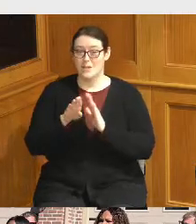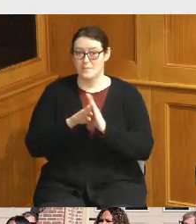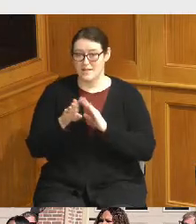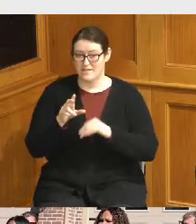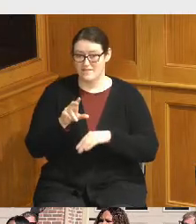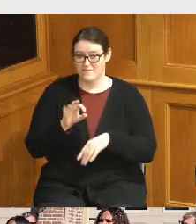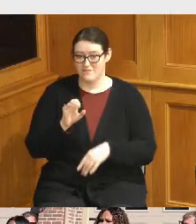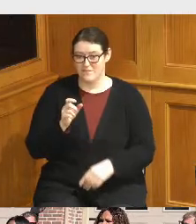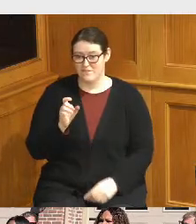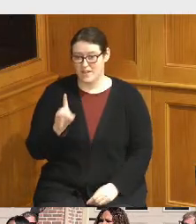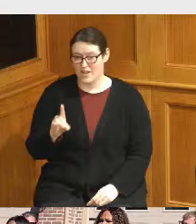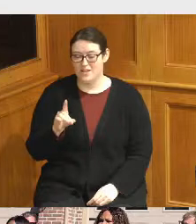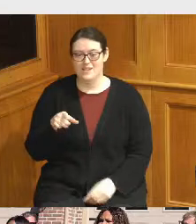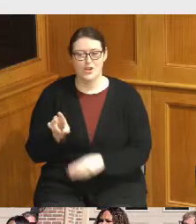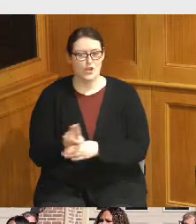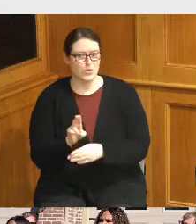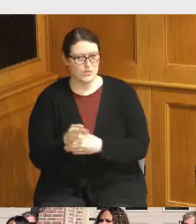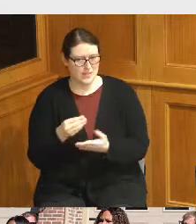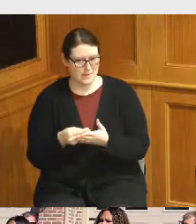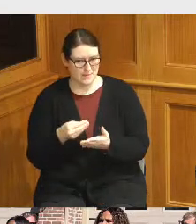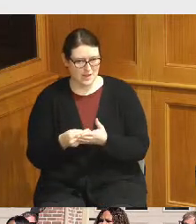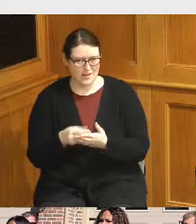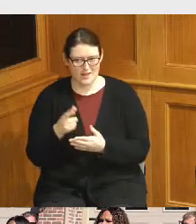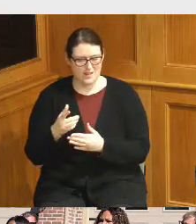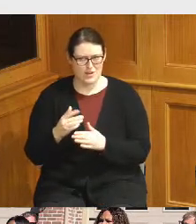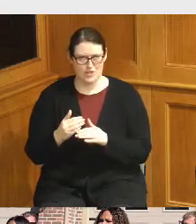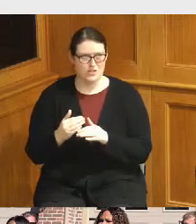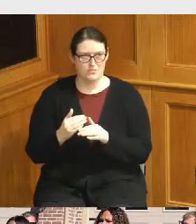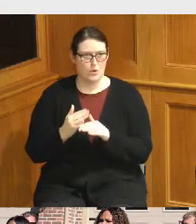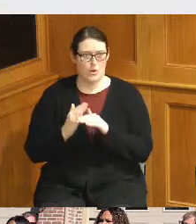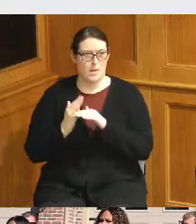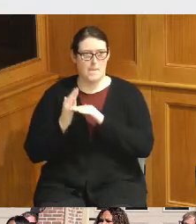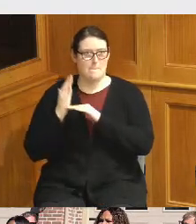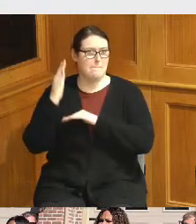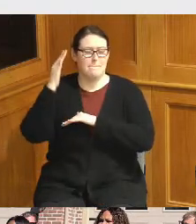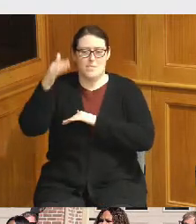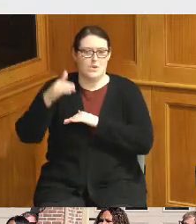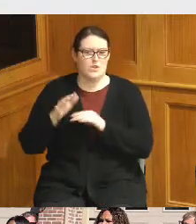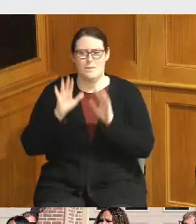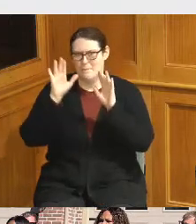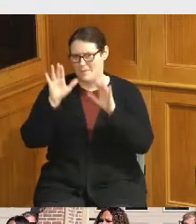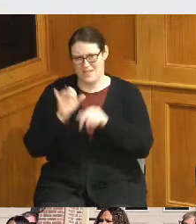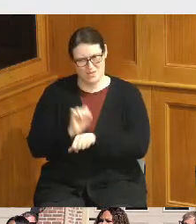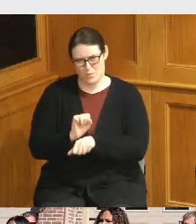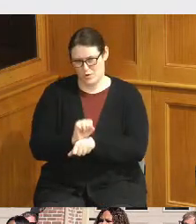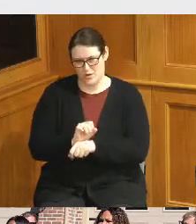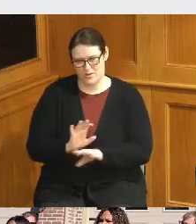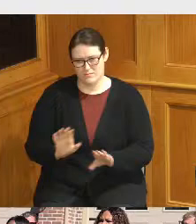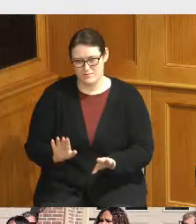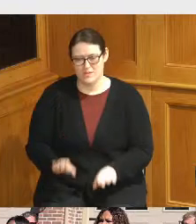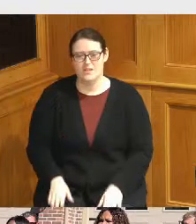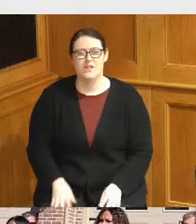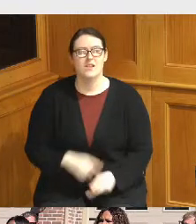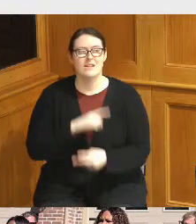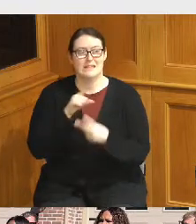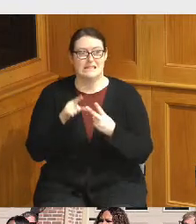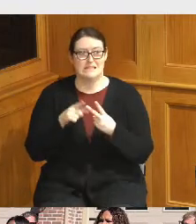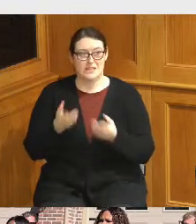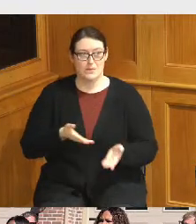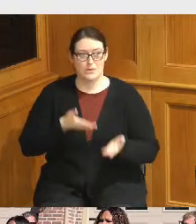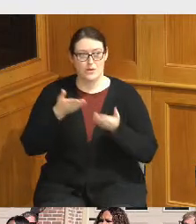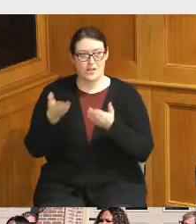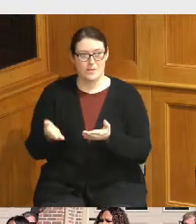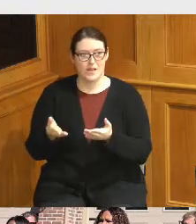on our behalf, and they continue to be exceeding the requirements of this agreement. The second project for